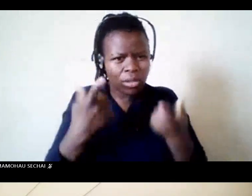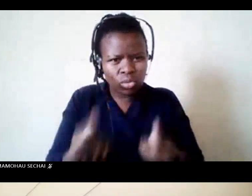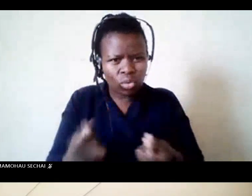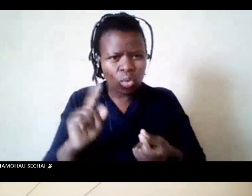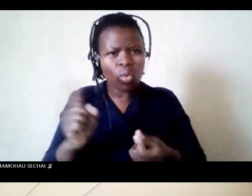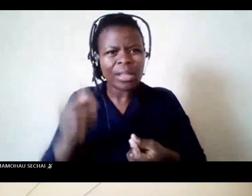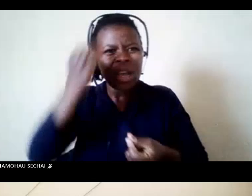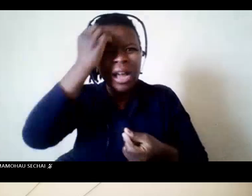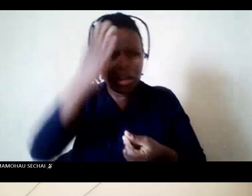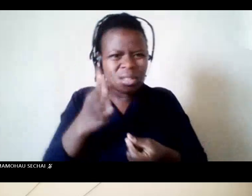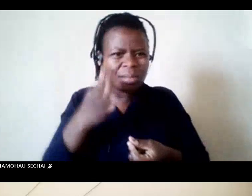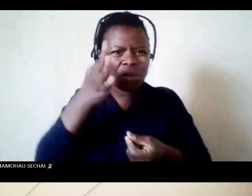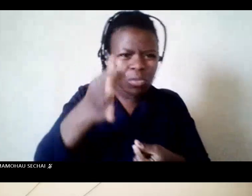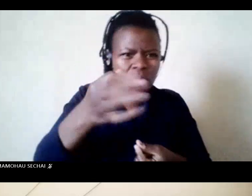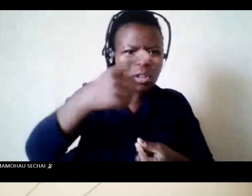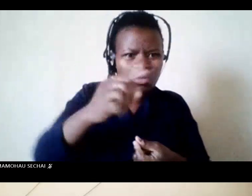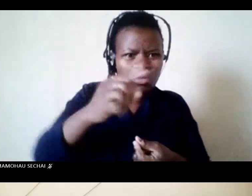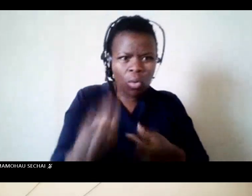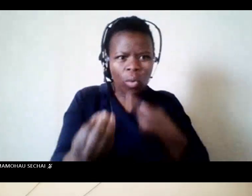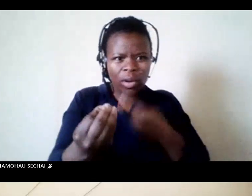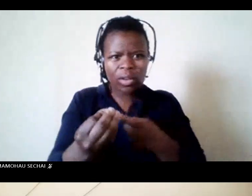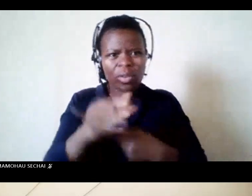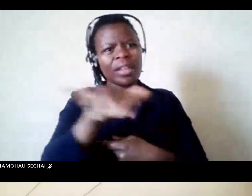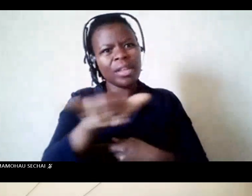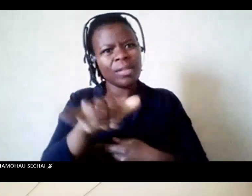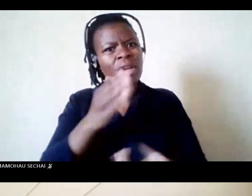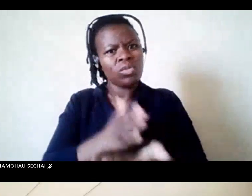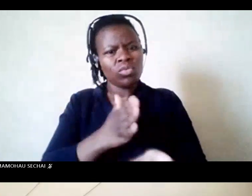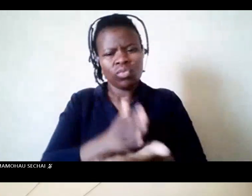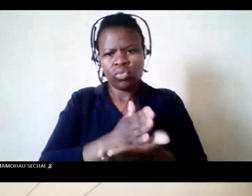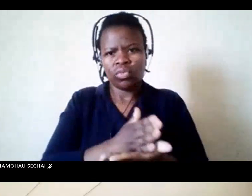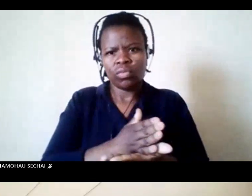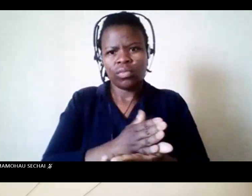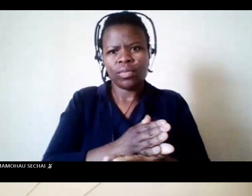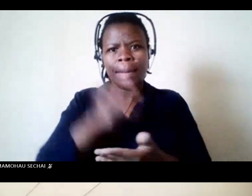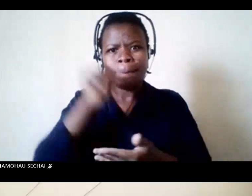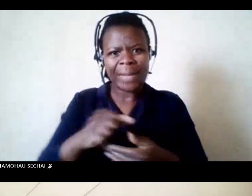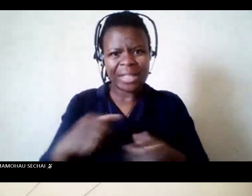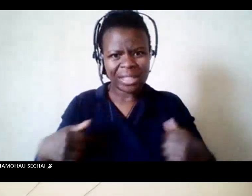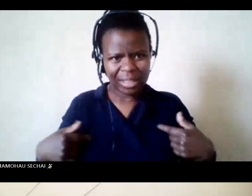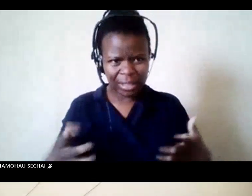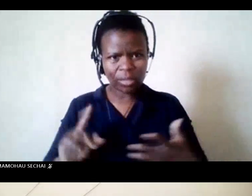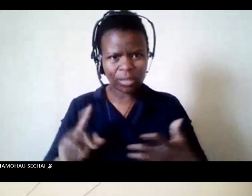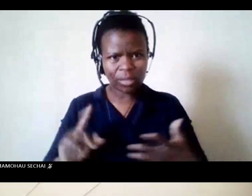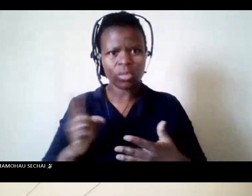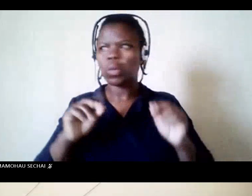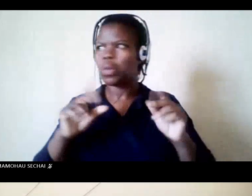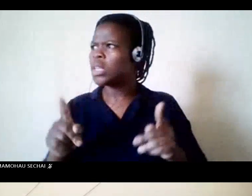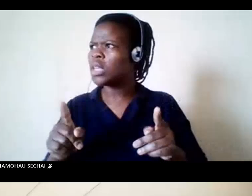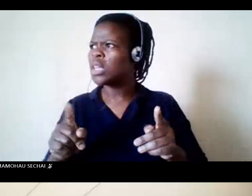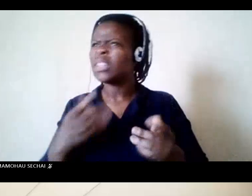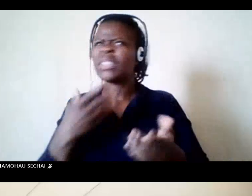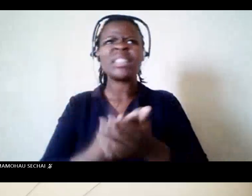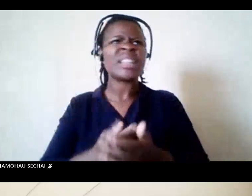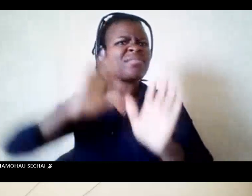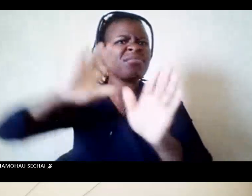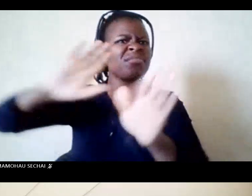then the very sad thought might start creeping in. Do I abandon the child, or do I, those kind of